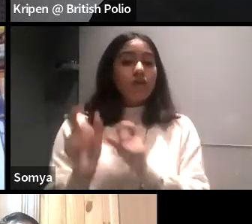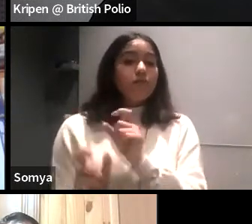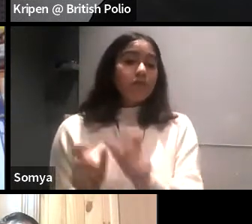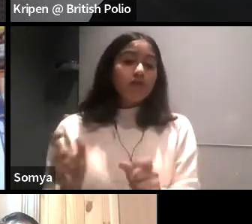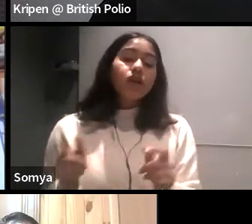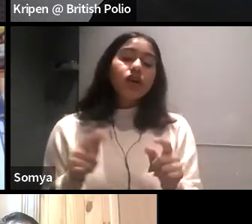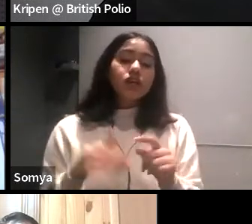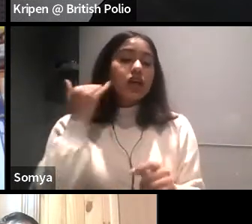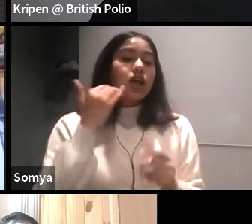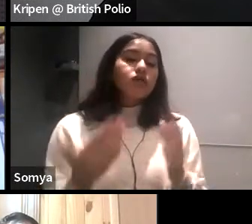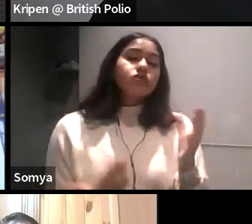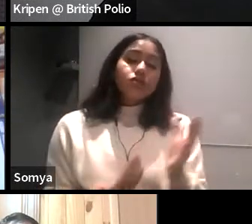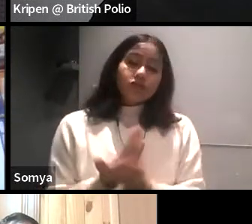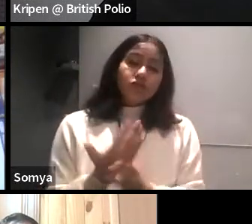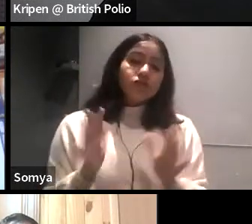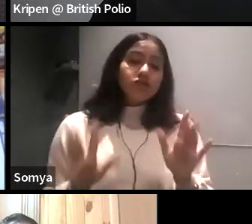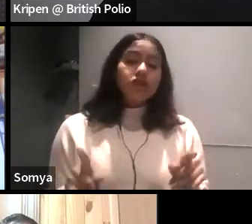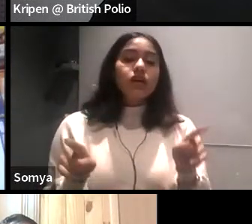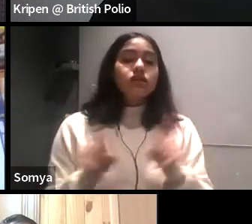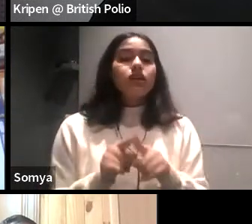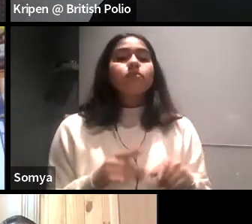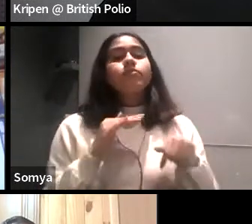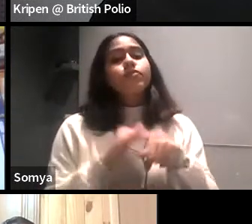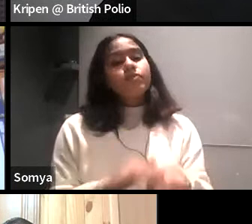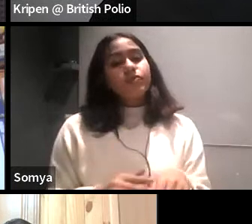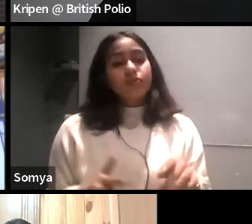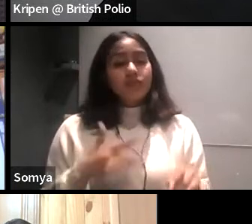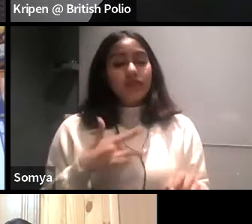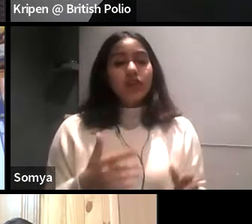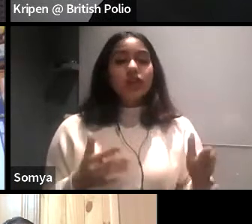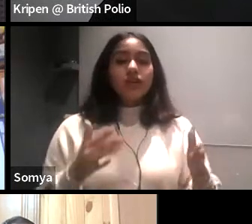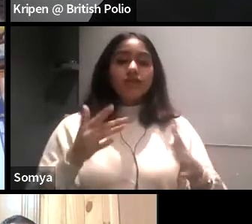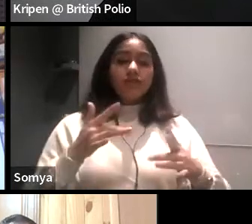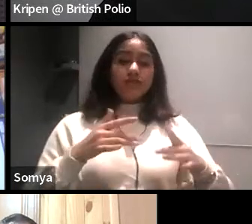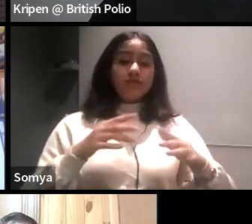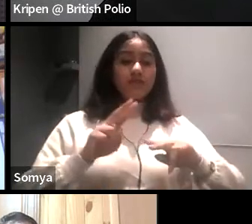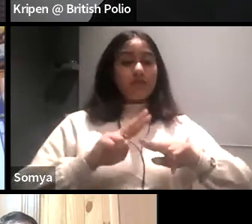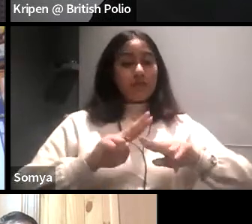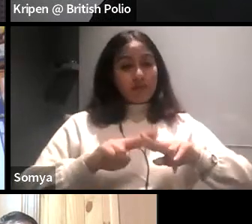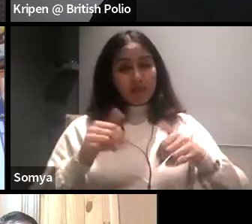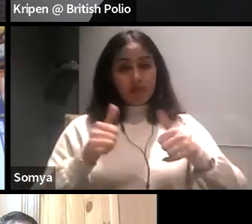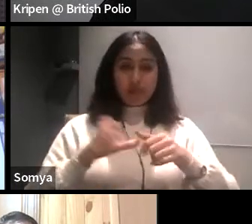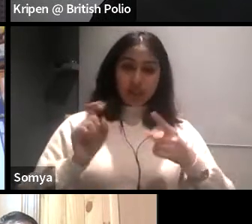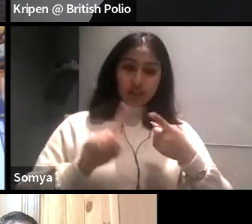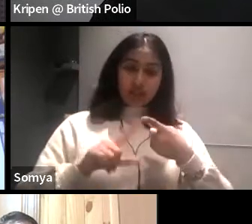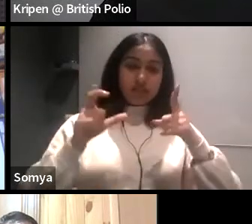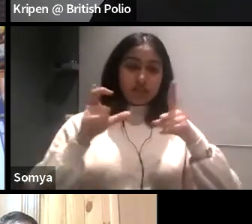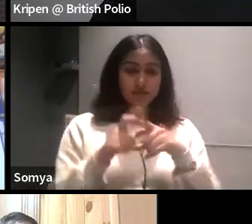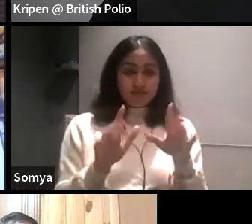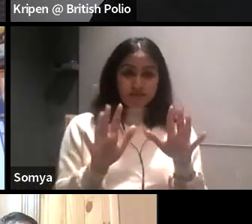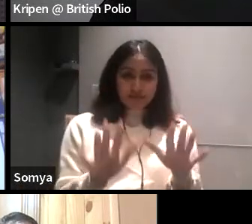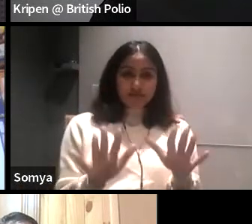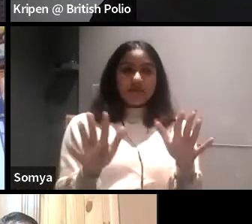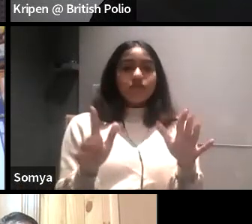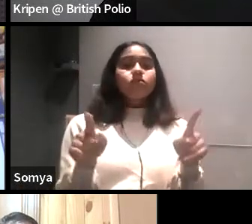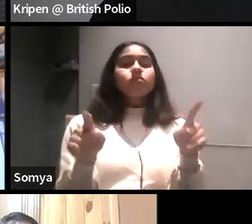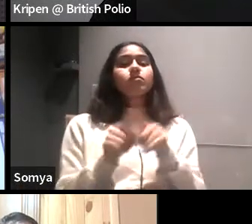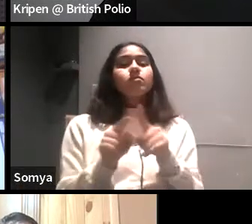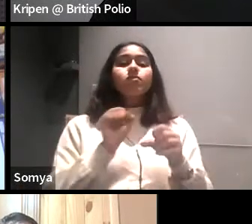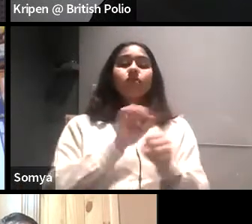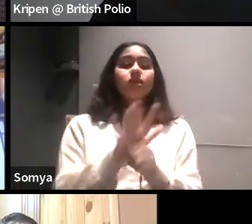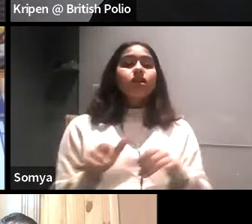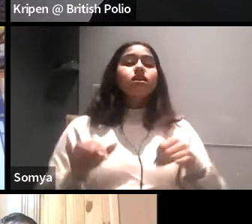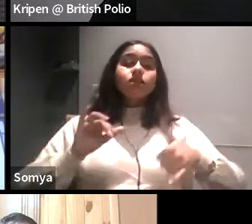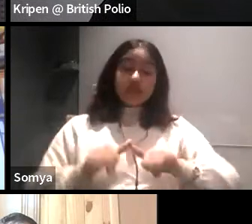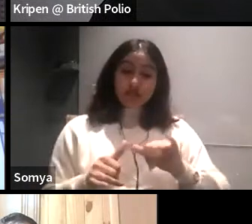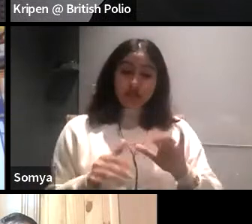all innovative thoughts which comes with the experience, what we face, and the conditions which are prevailing currently, which is more of a pandemic situation. I